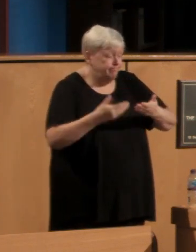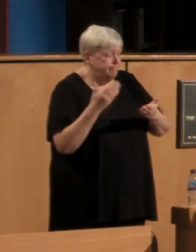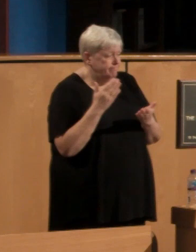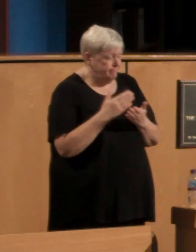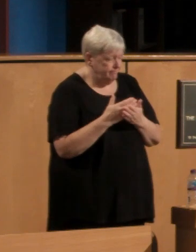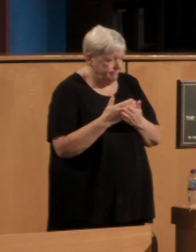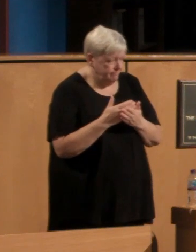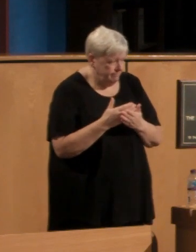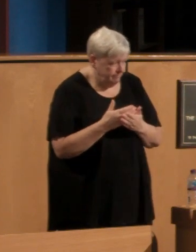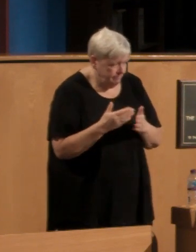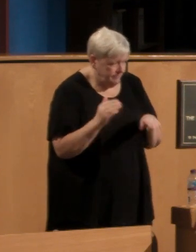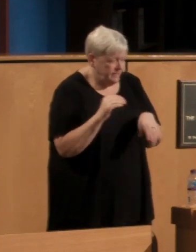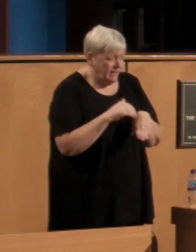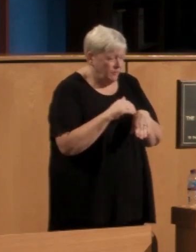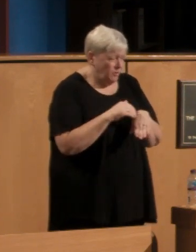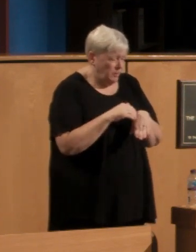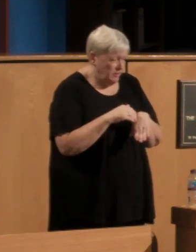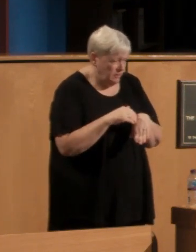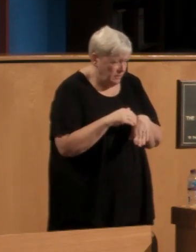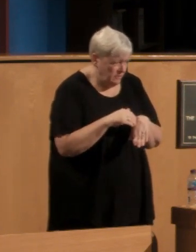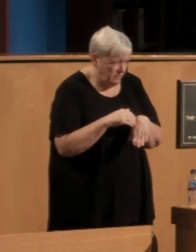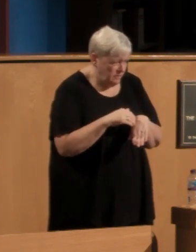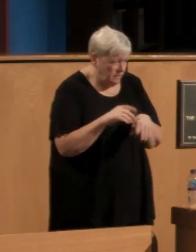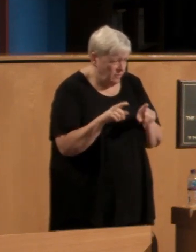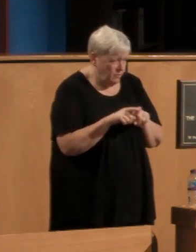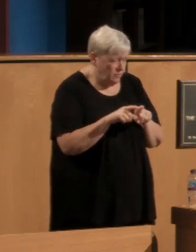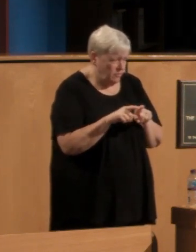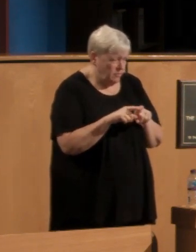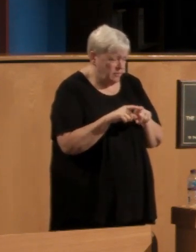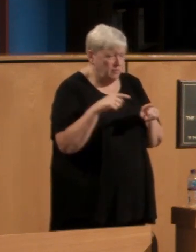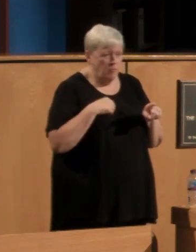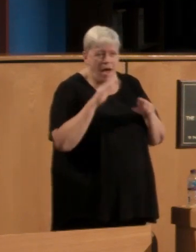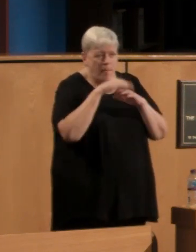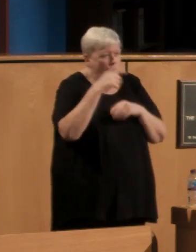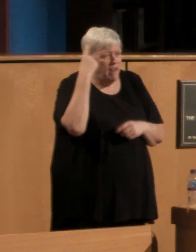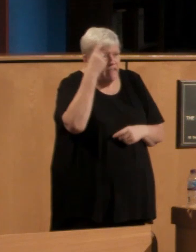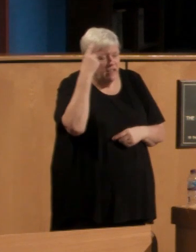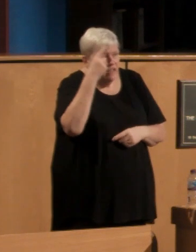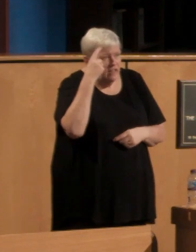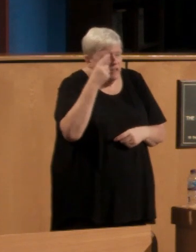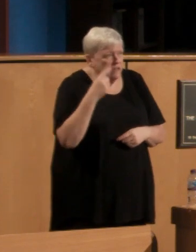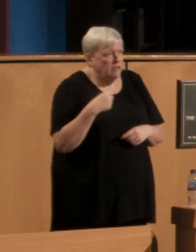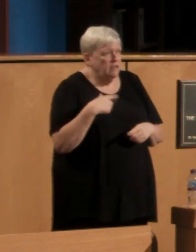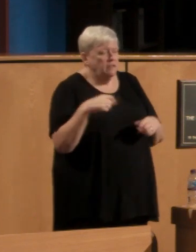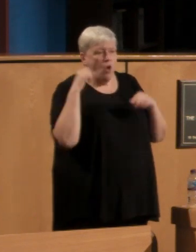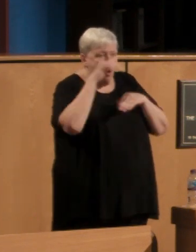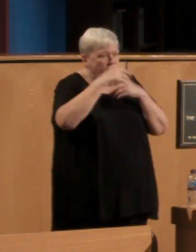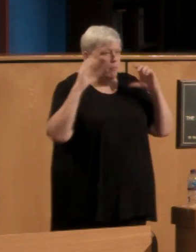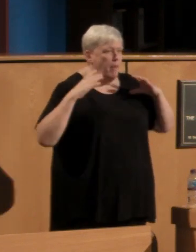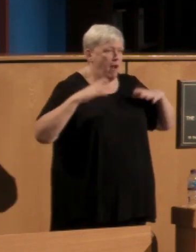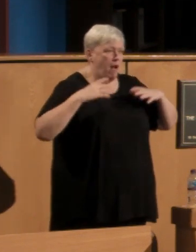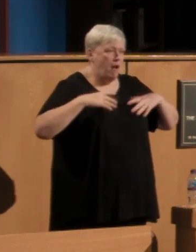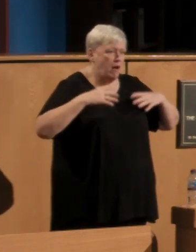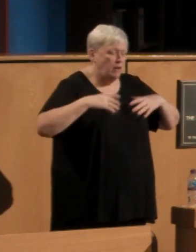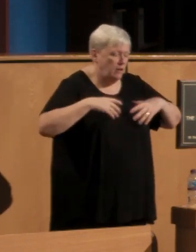thoughts or have trouble with word recall. But it's also because I'm a chronic overthinker and chronic overpreparer. I'm